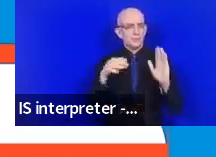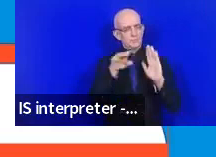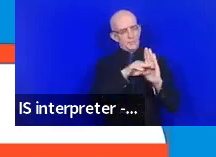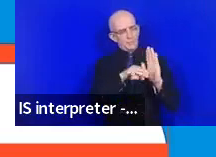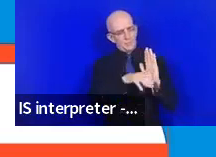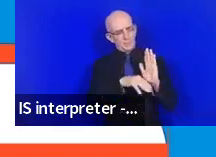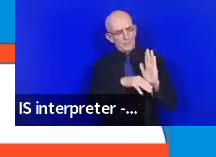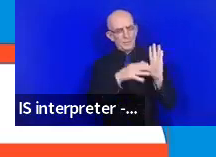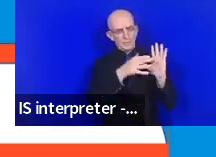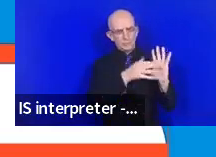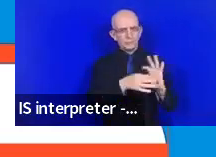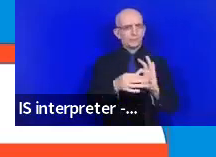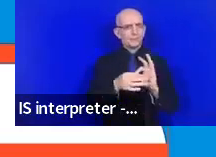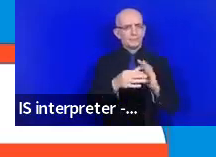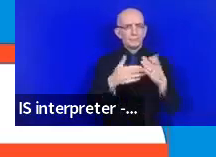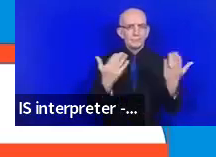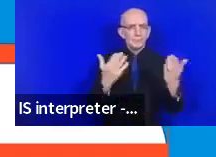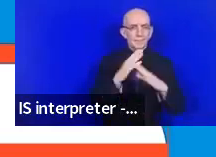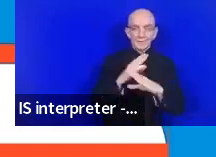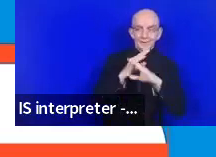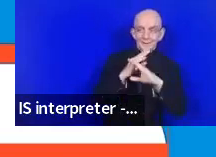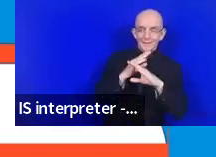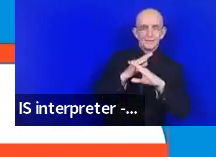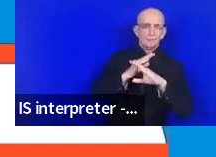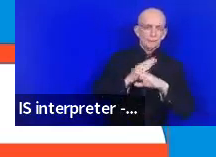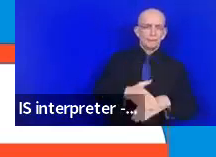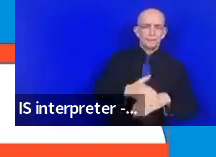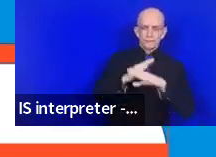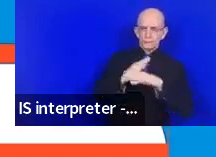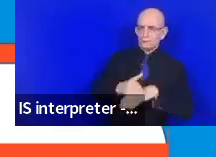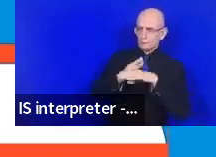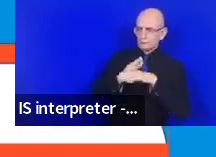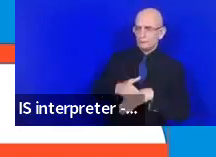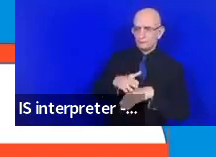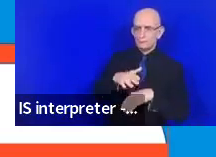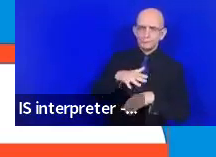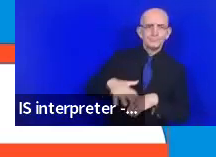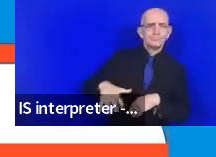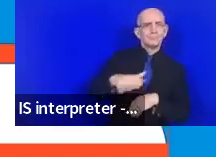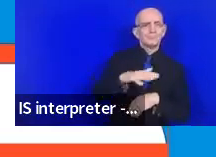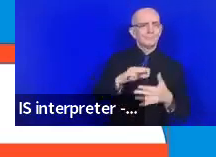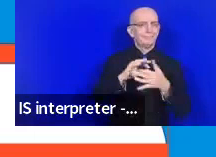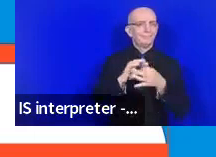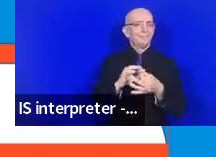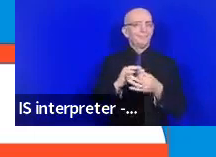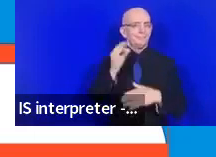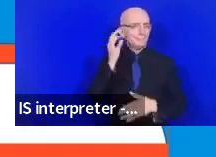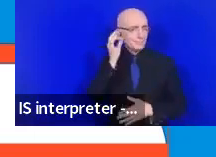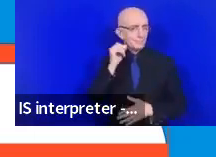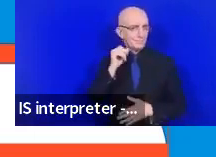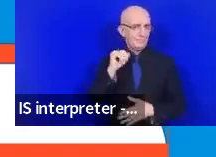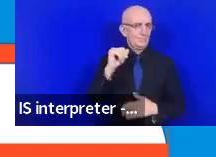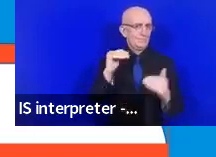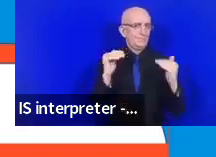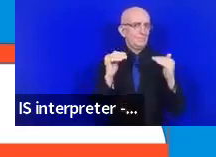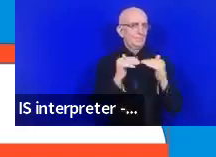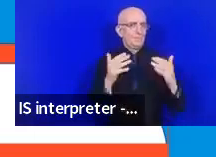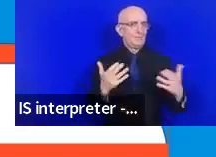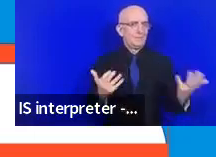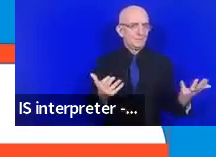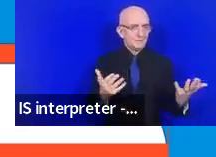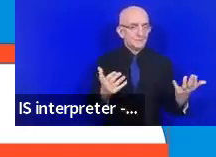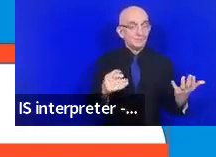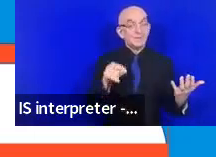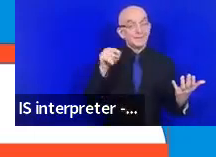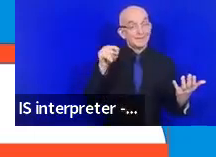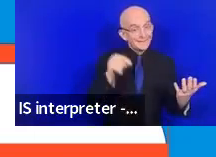And the purpose for this Feminist Accessibility Protocol is aimed at ensuring accessibility in